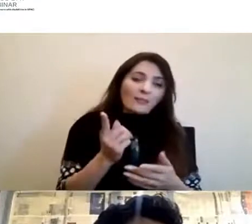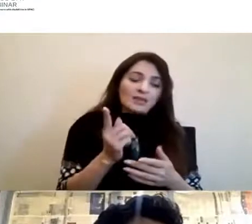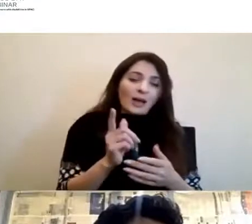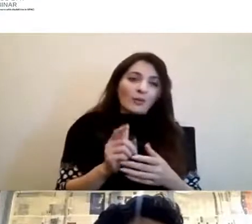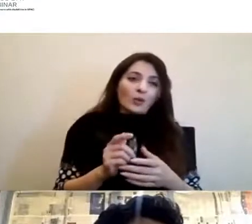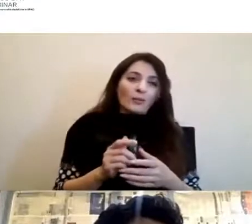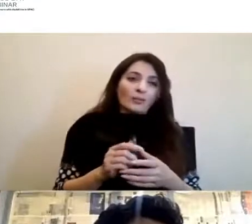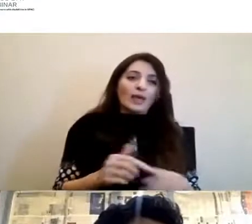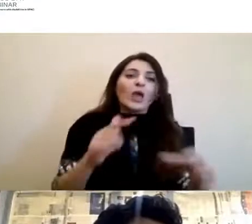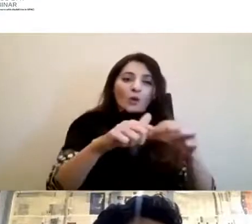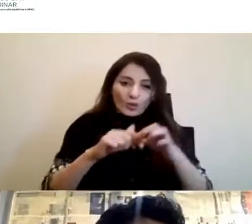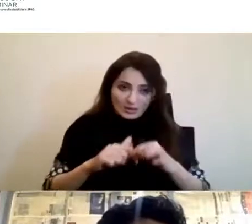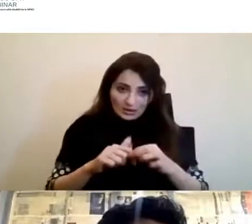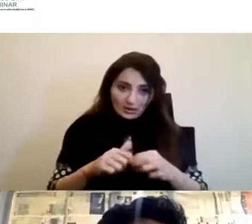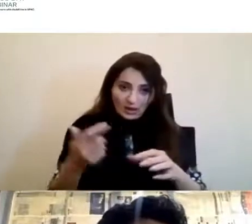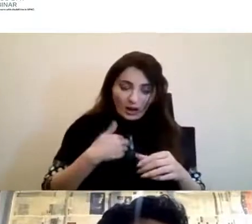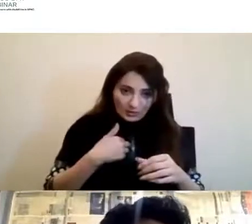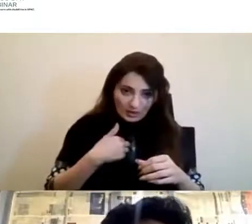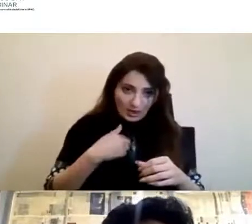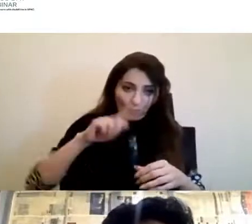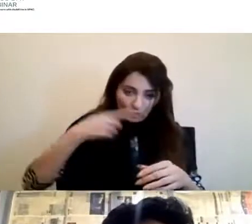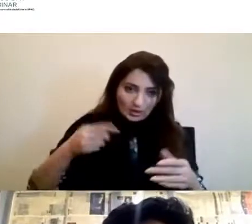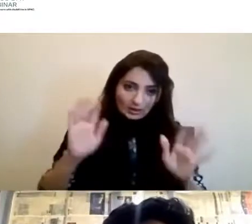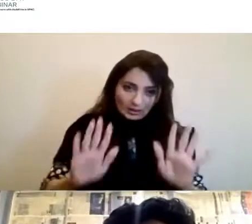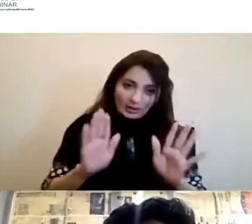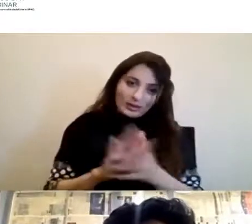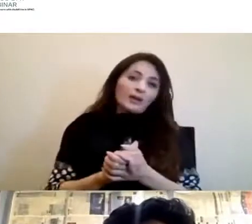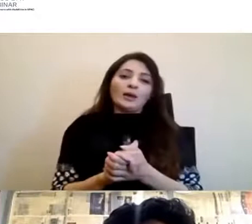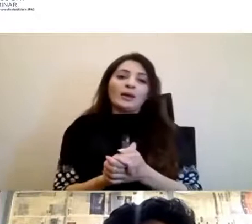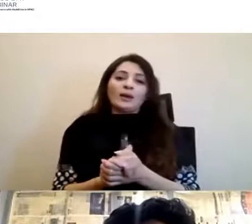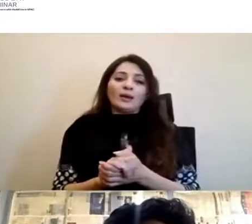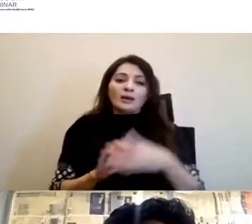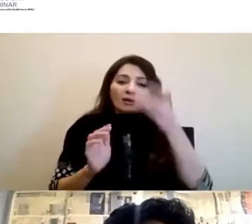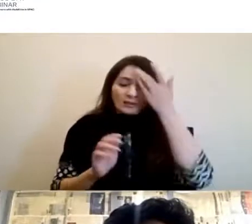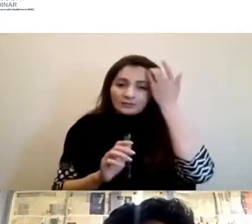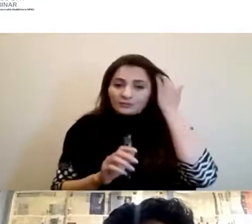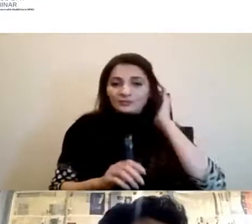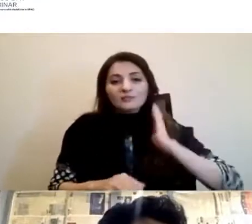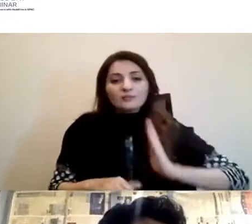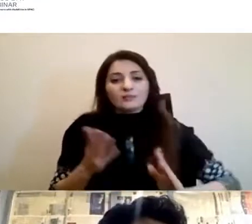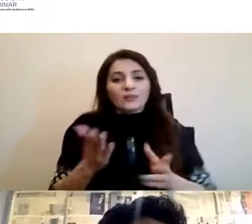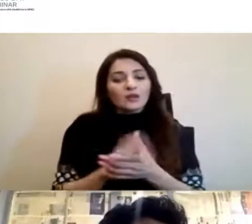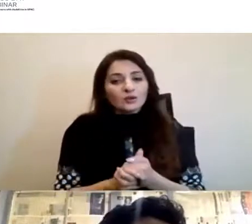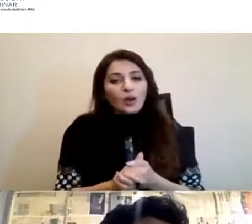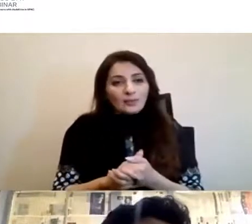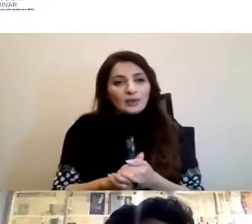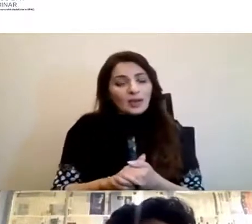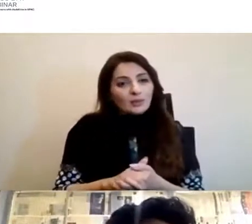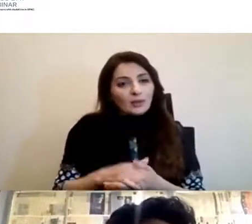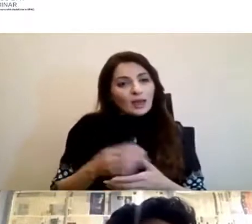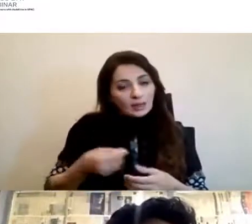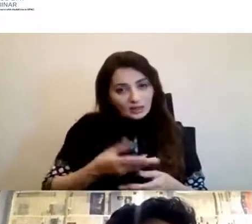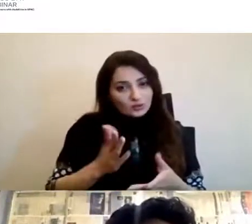in the Q&A, which we will be moving straight onwards to now.